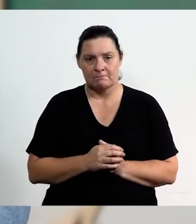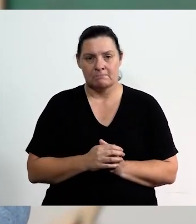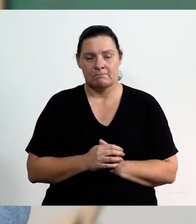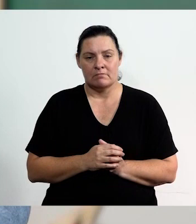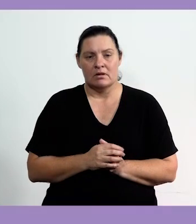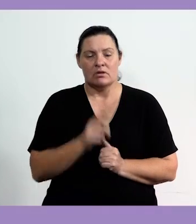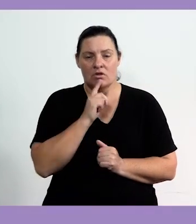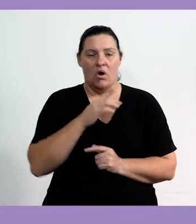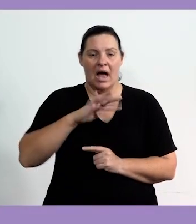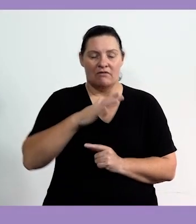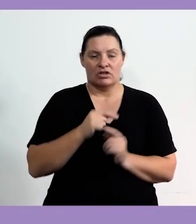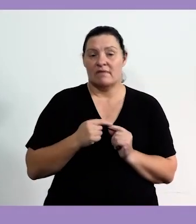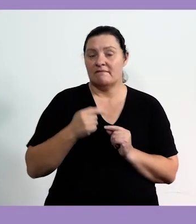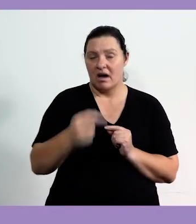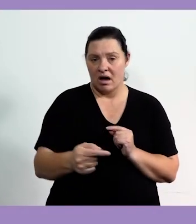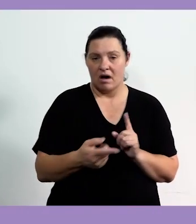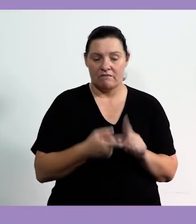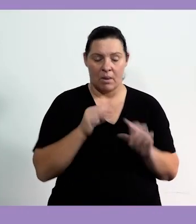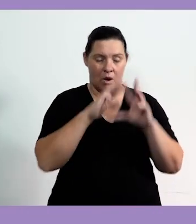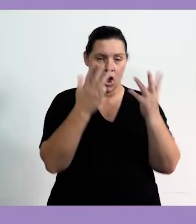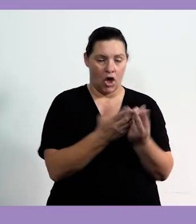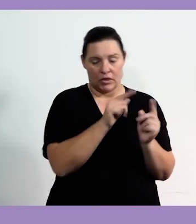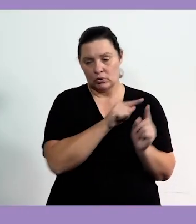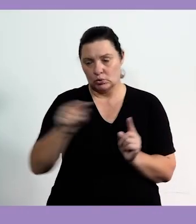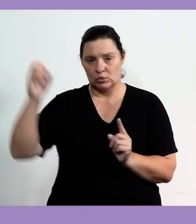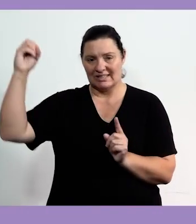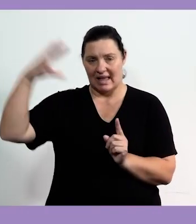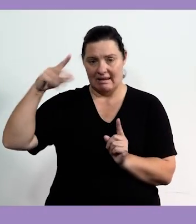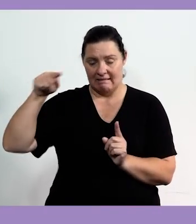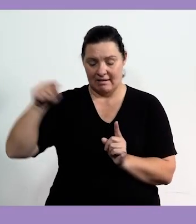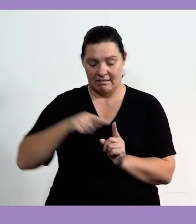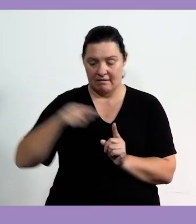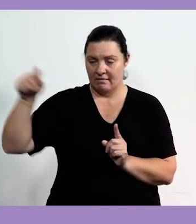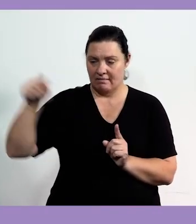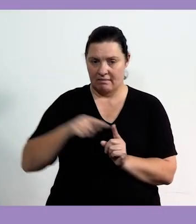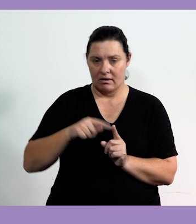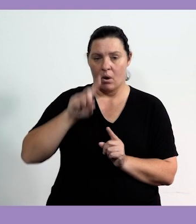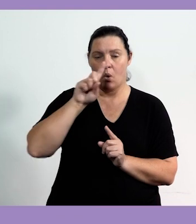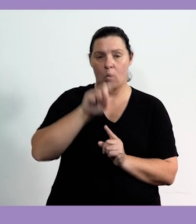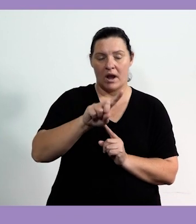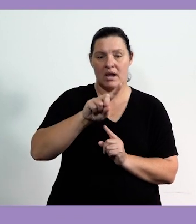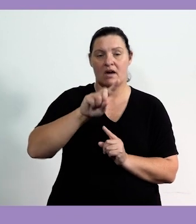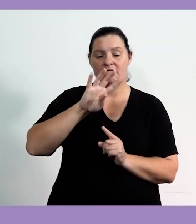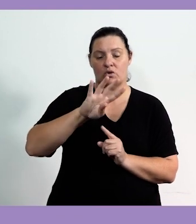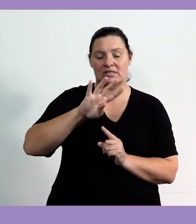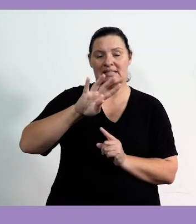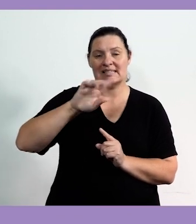notation. The average distance from the Earth to the Sun is